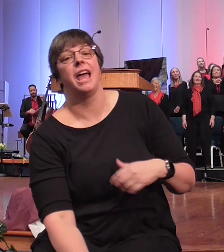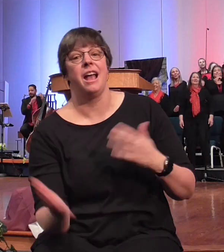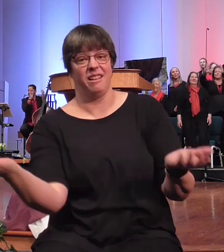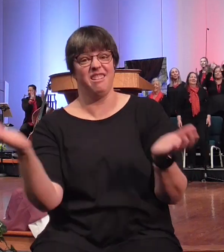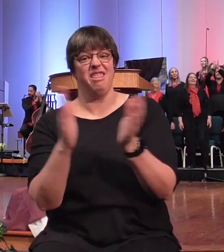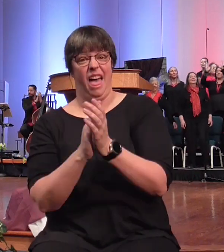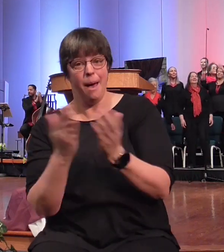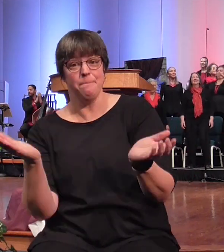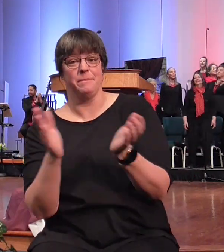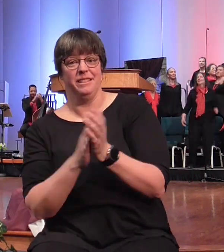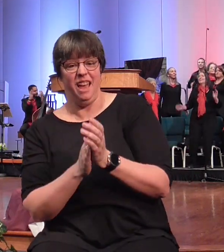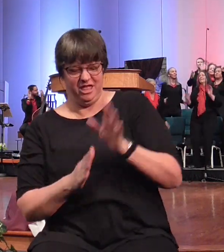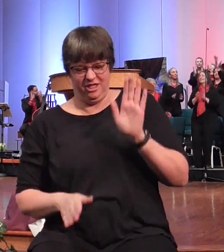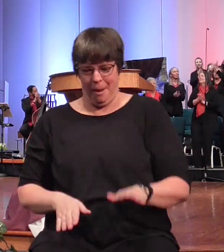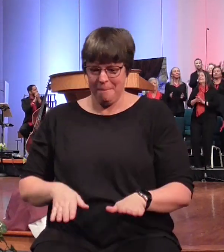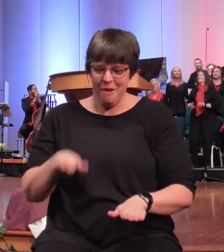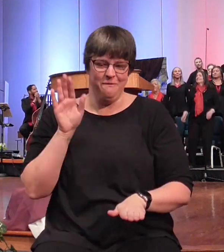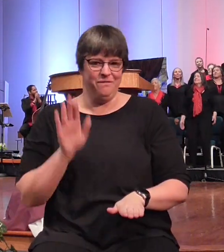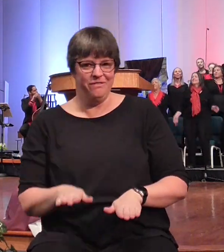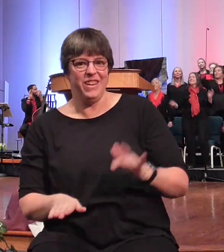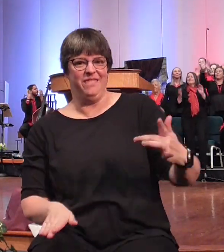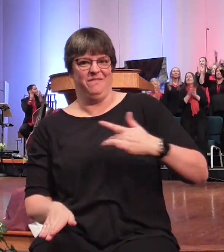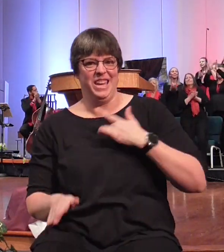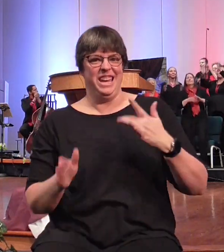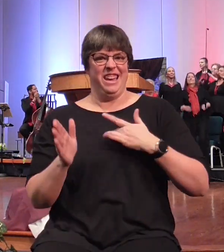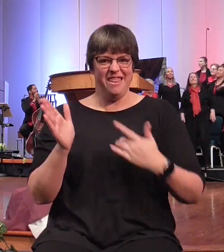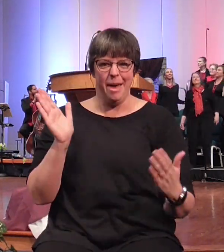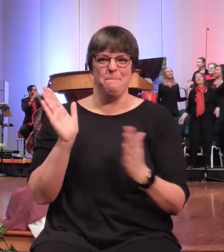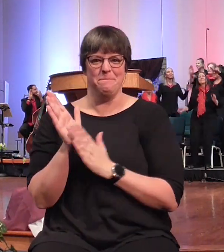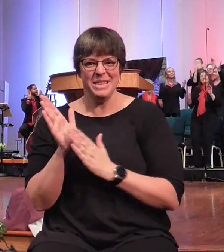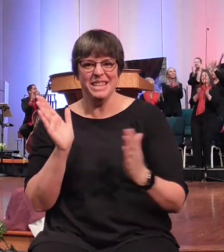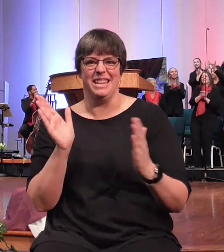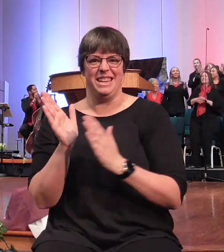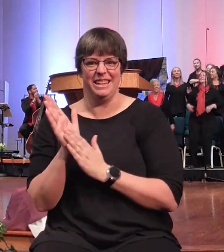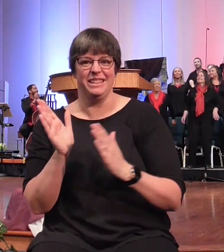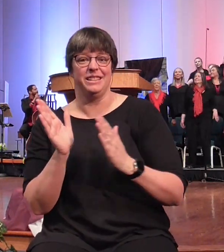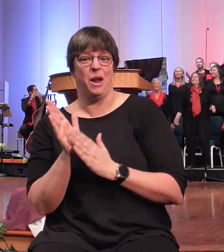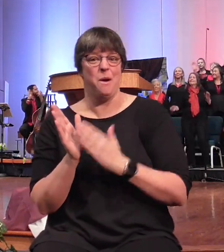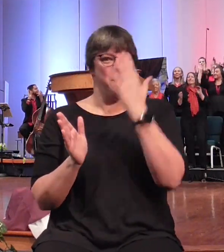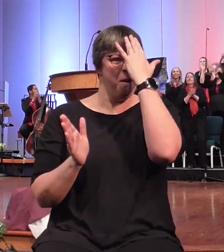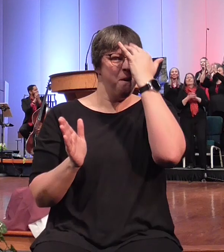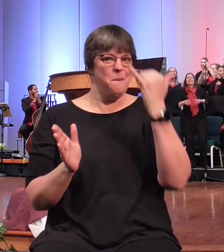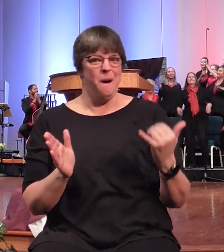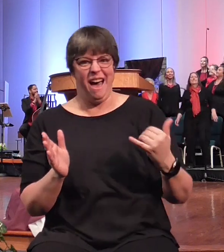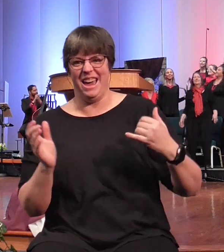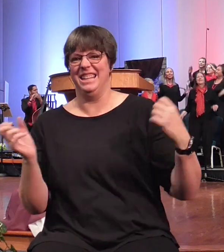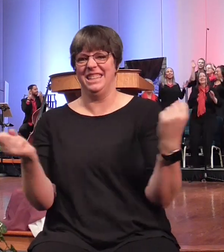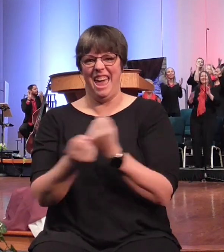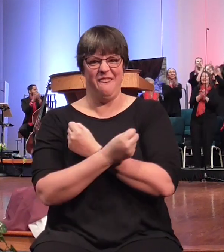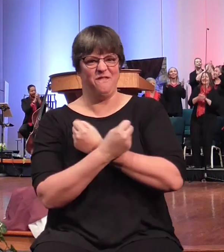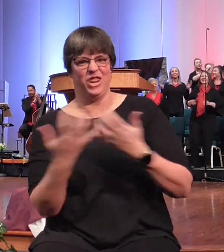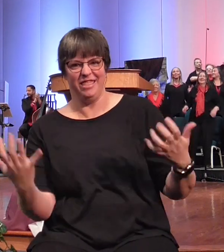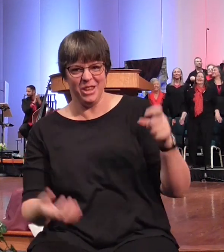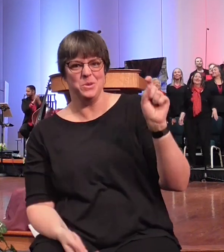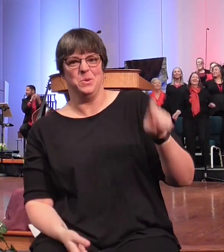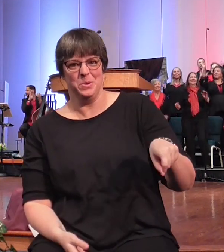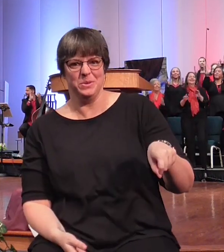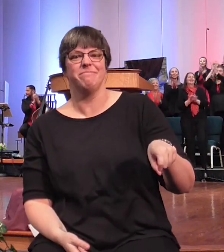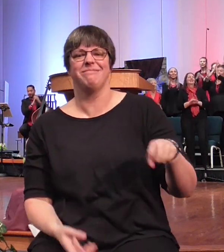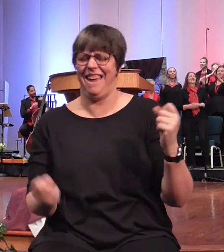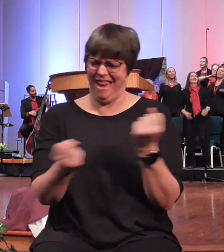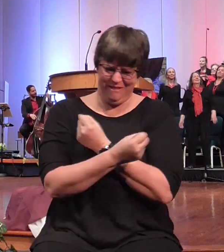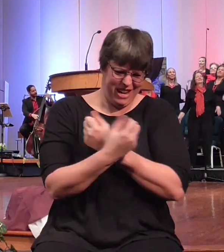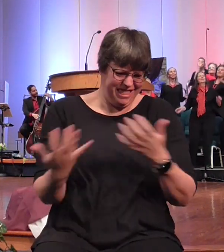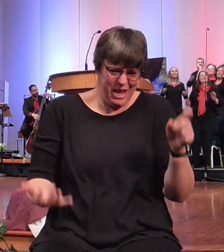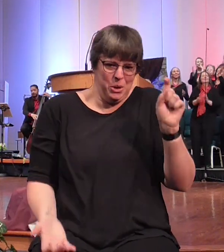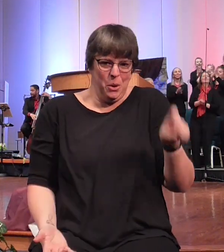Clap your hands and stomp your feet till you find that gospel beat, 'cause it's all you'll ever need.